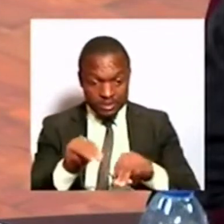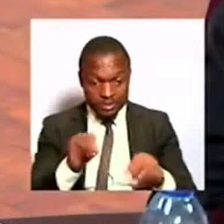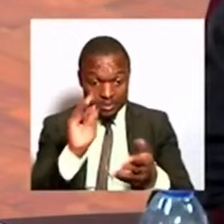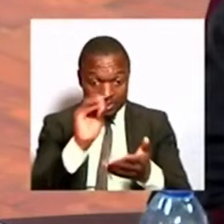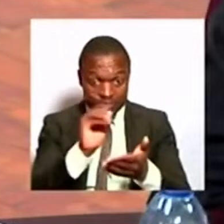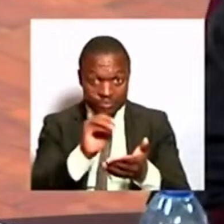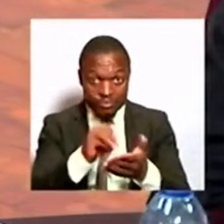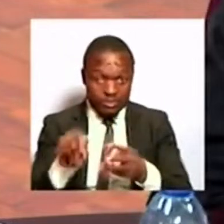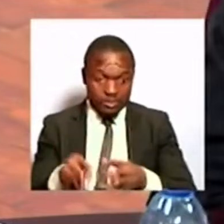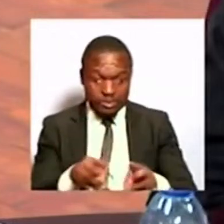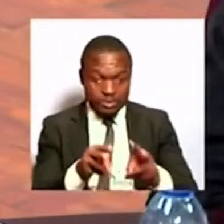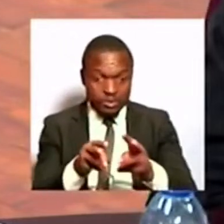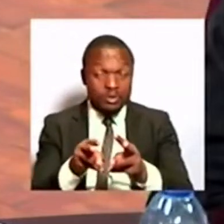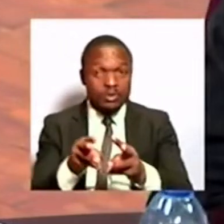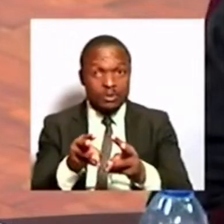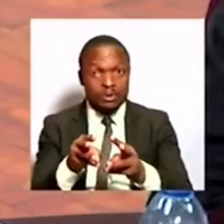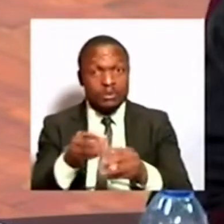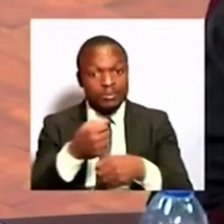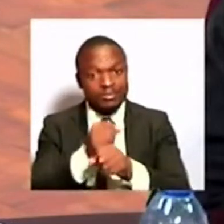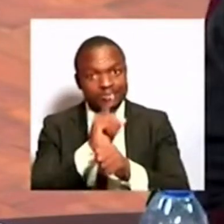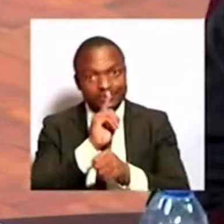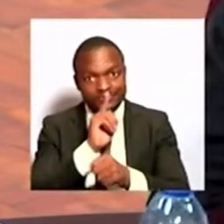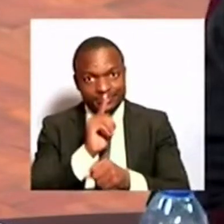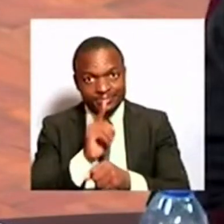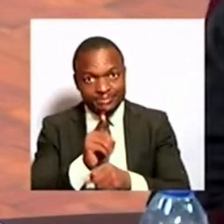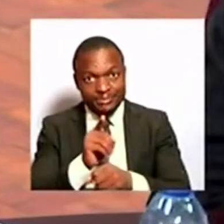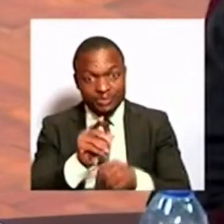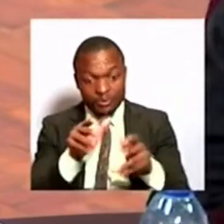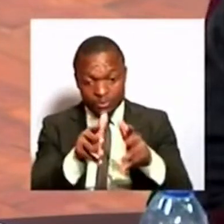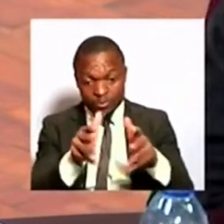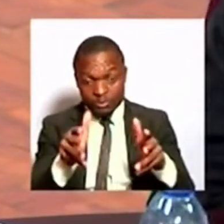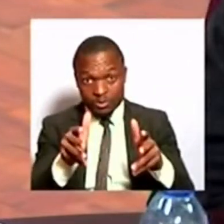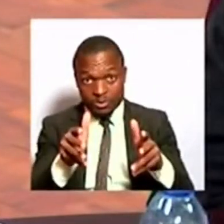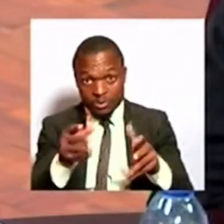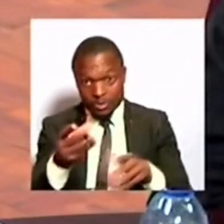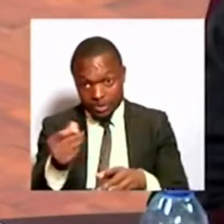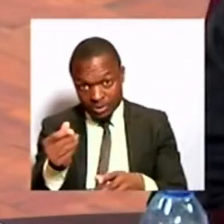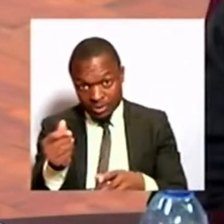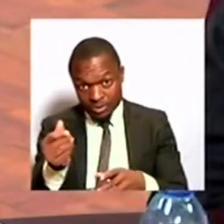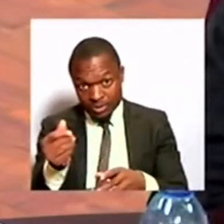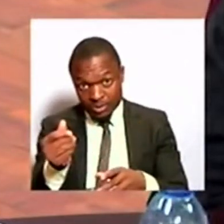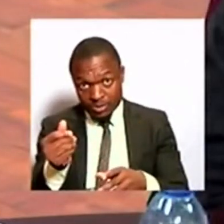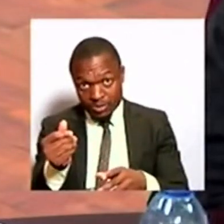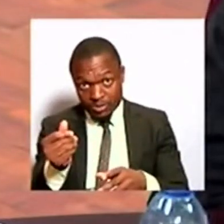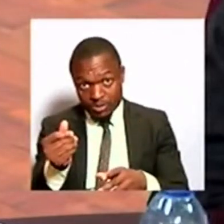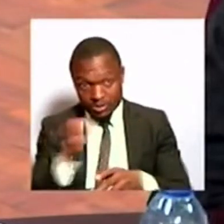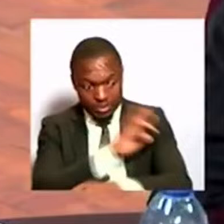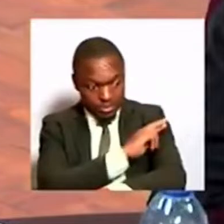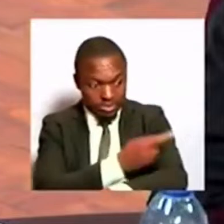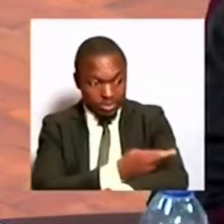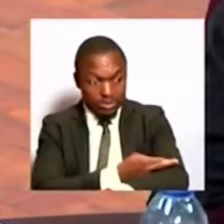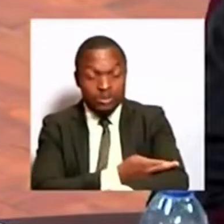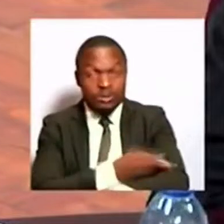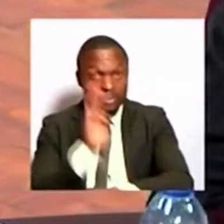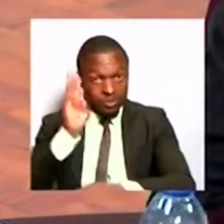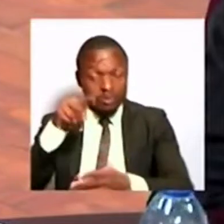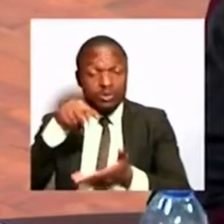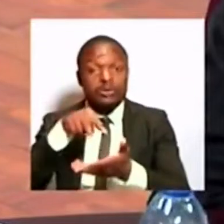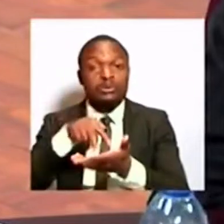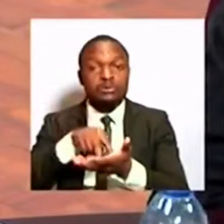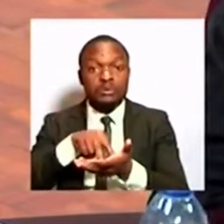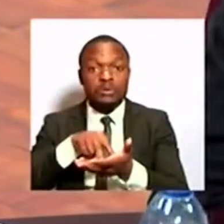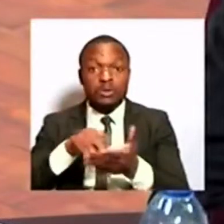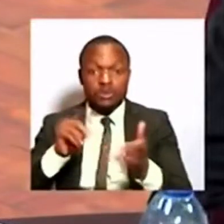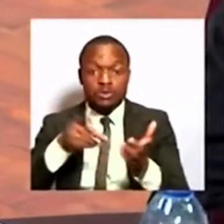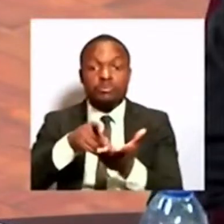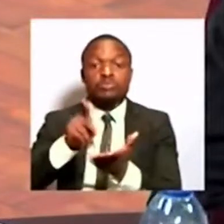in place to ensure that we broaden the revenue base. Only then would we be able to stand and meet